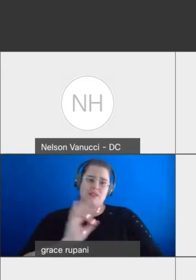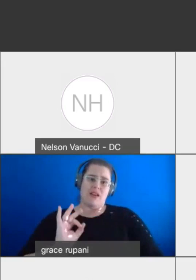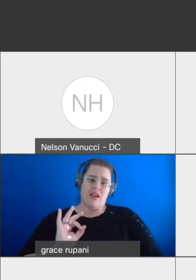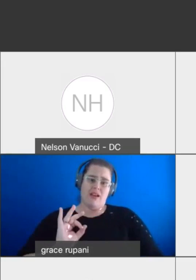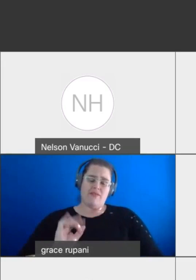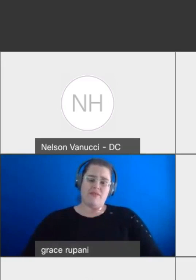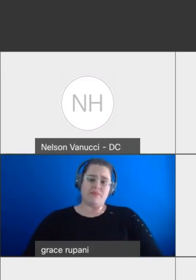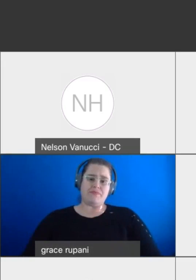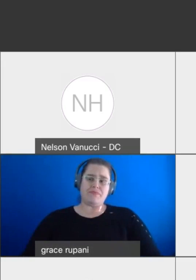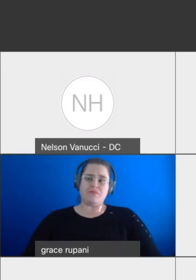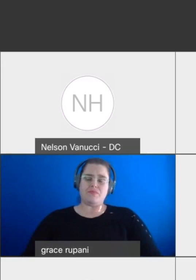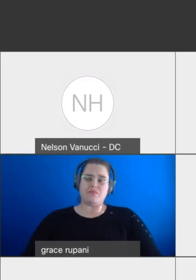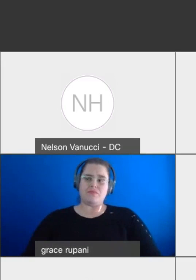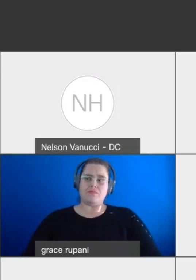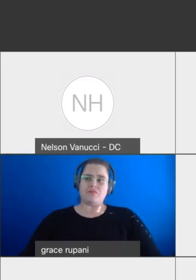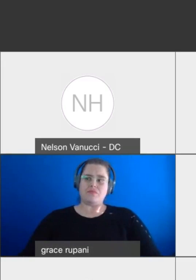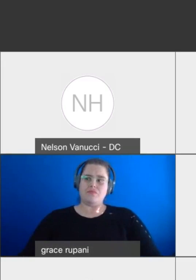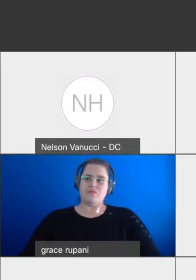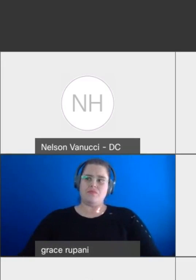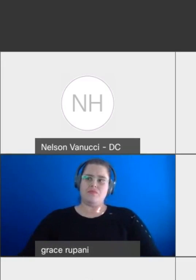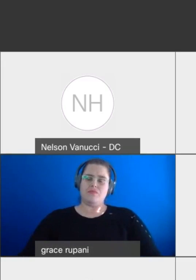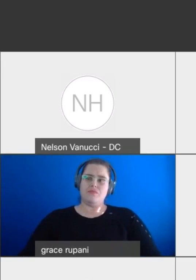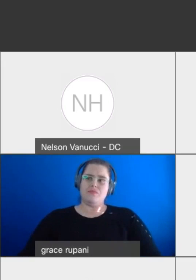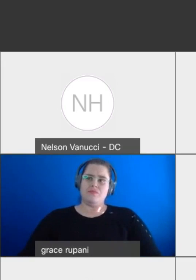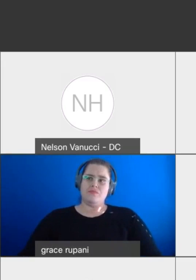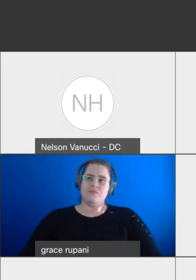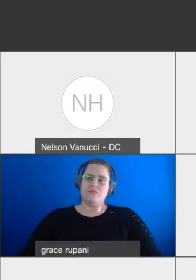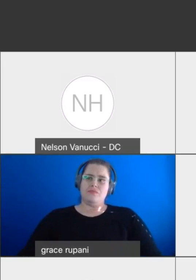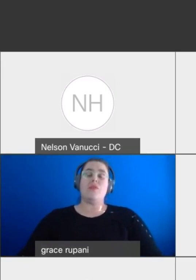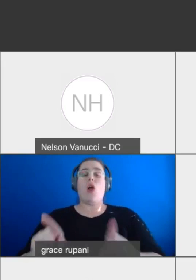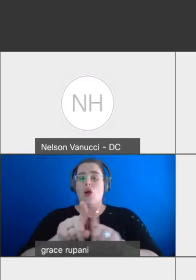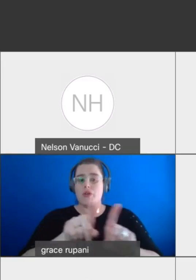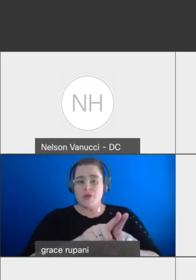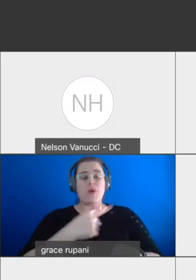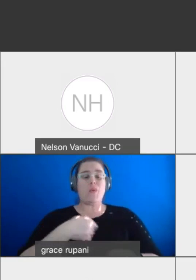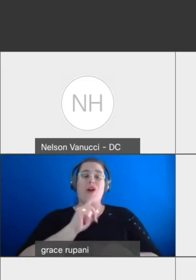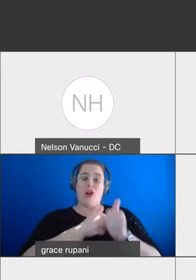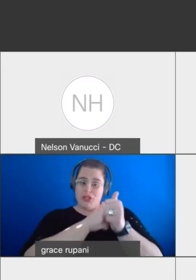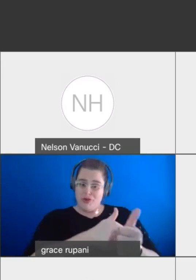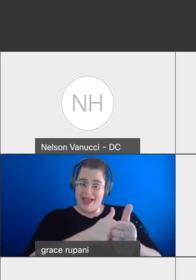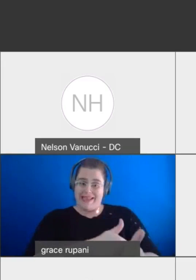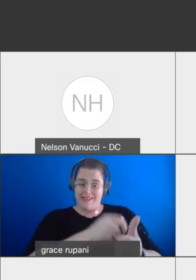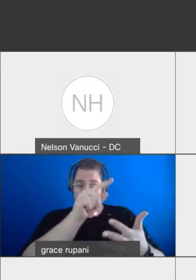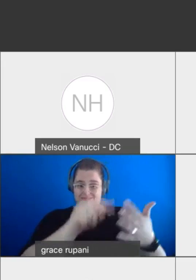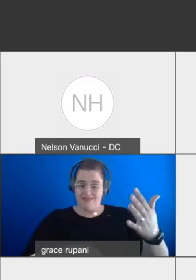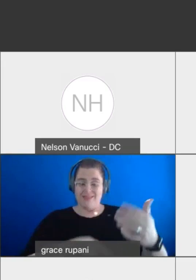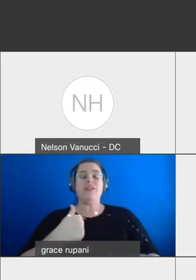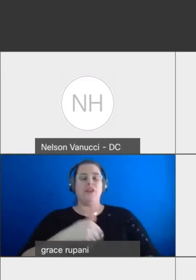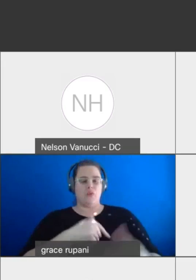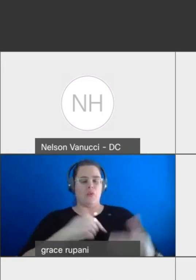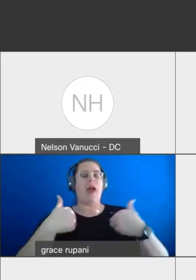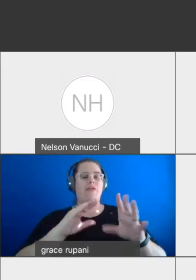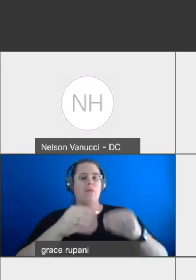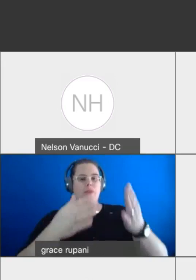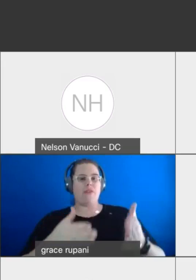We're tracking this. And one of the things, we have a provider leadership meeting coming up. And one of the things